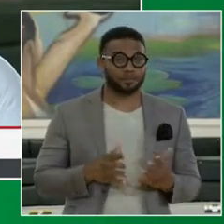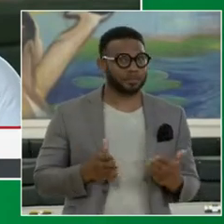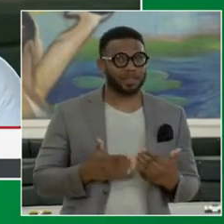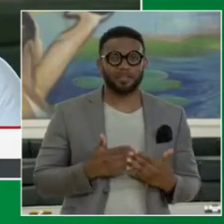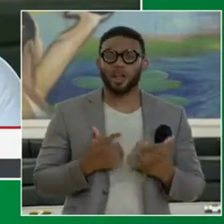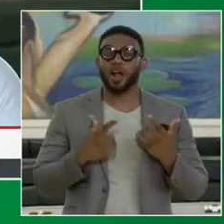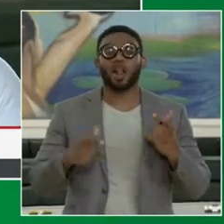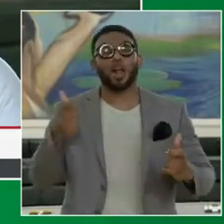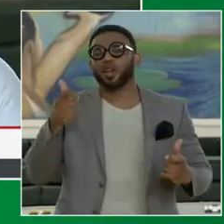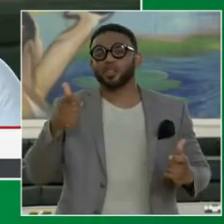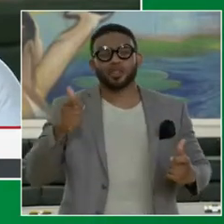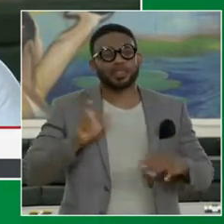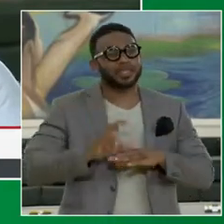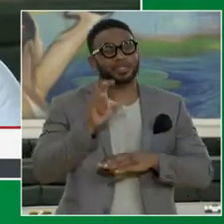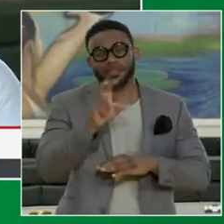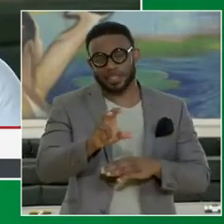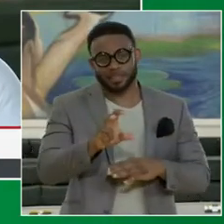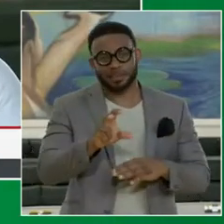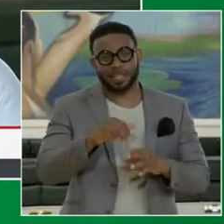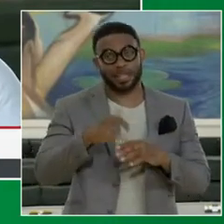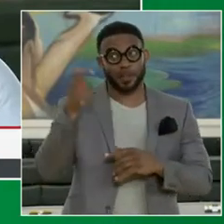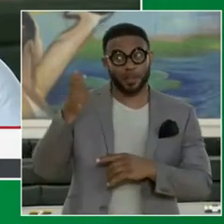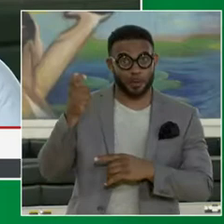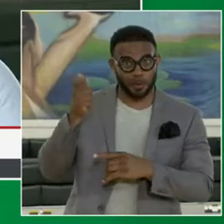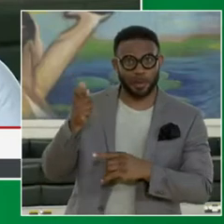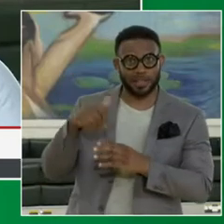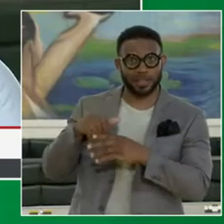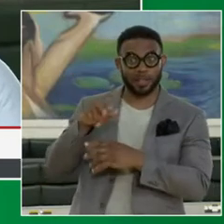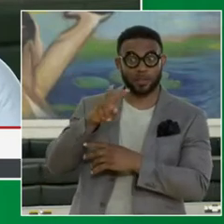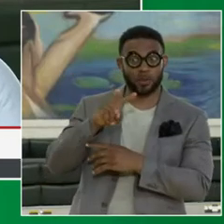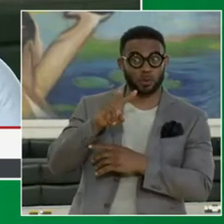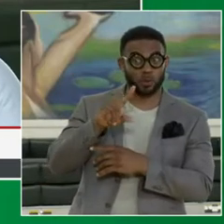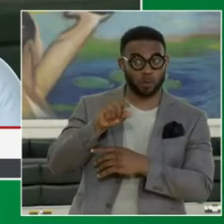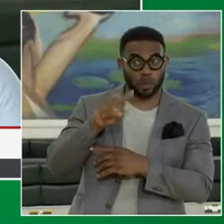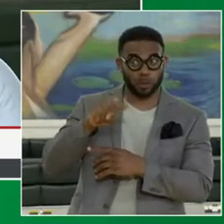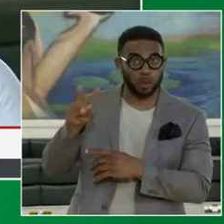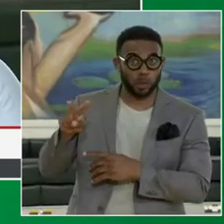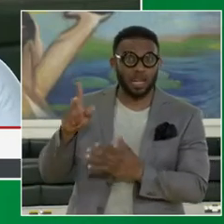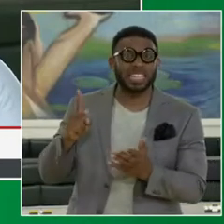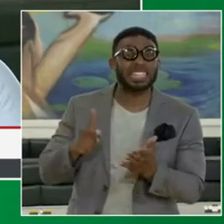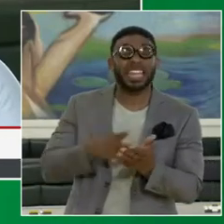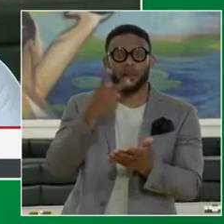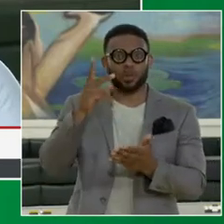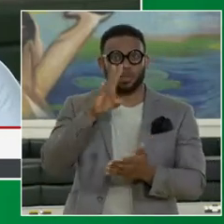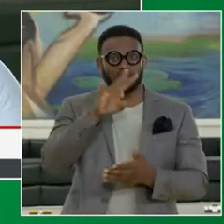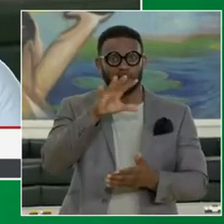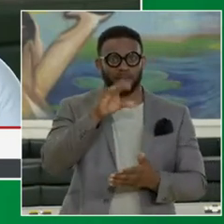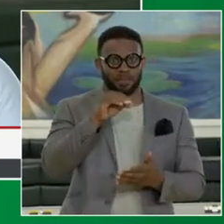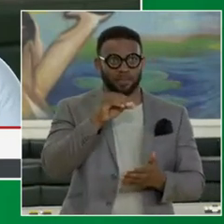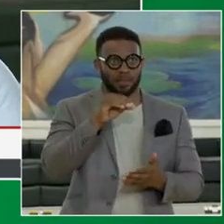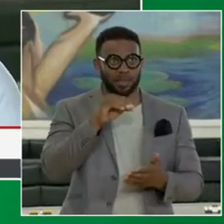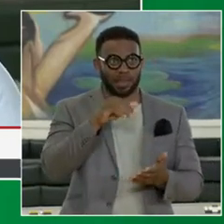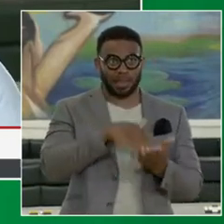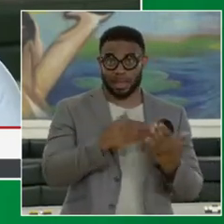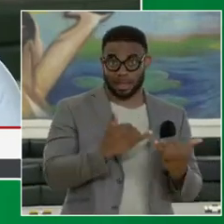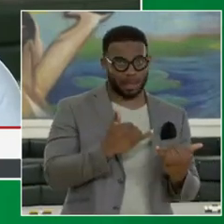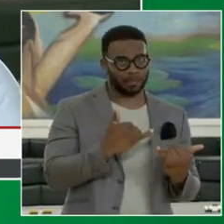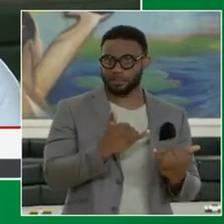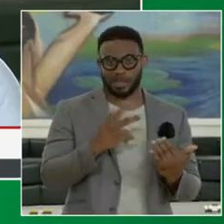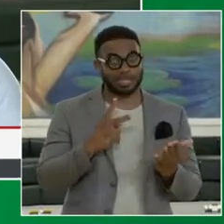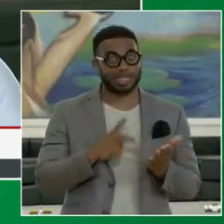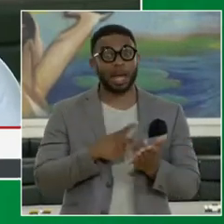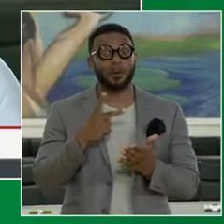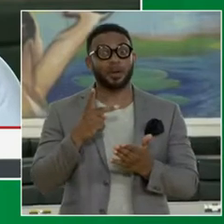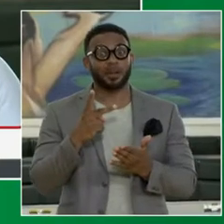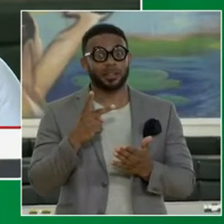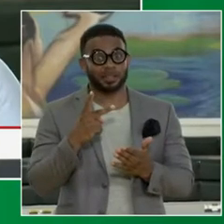even a larger investment in the grants in 22, double the $750,000 that